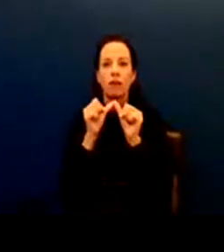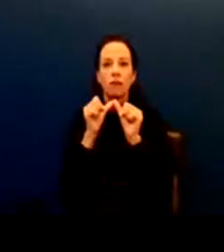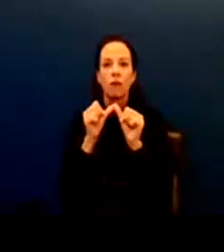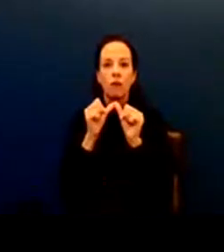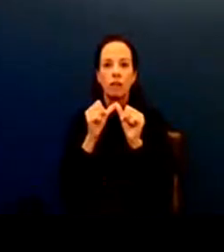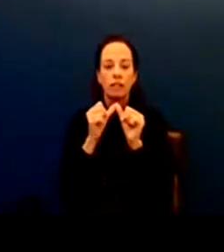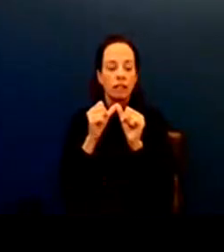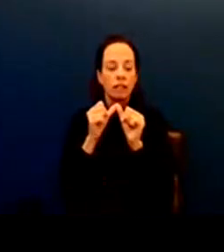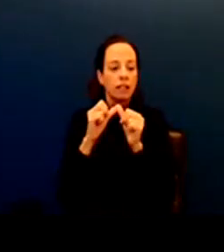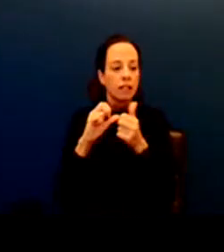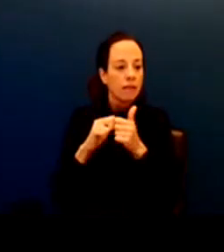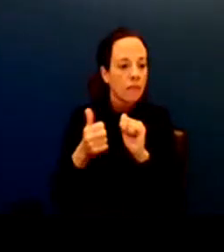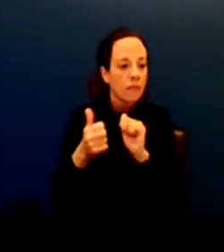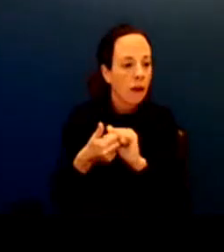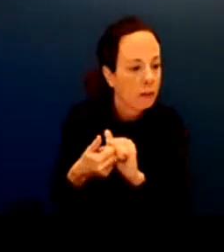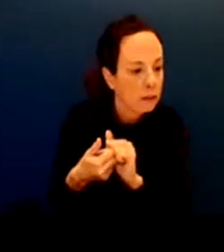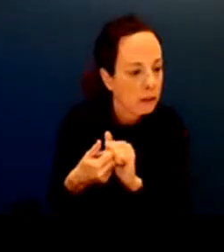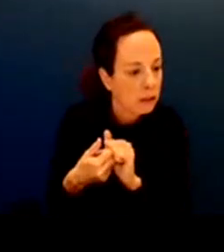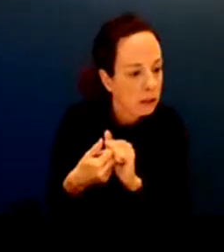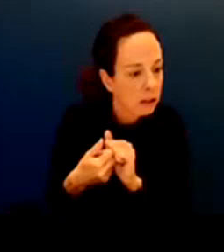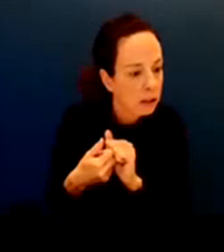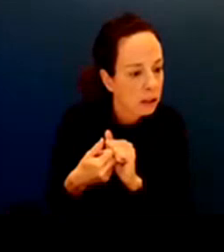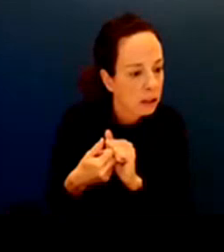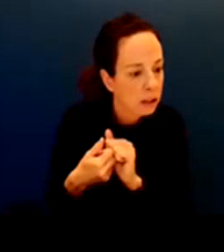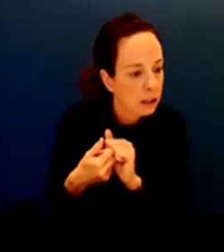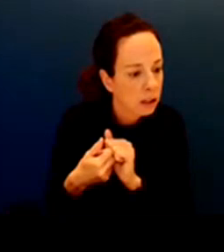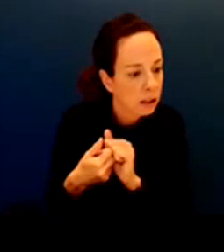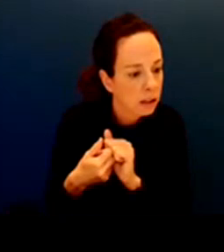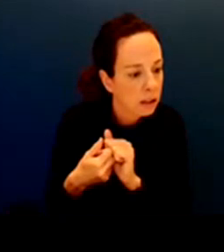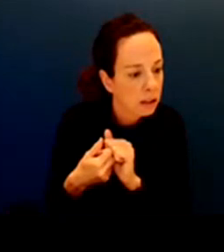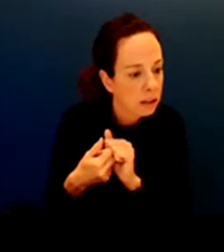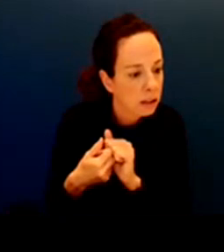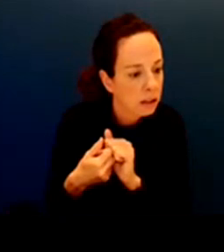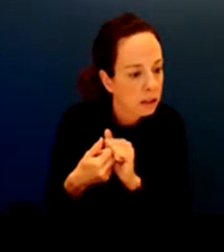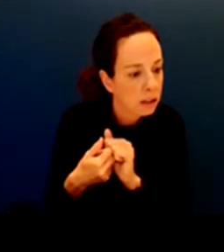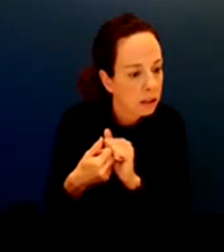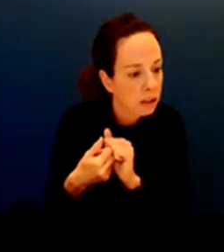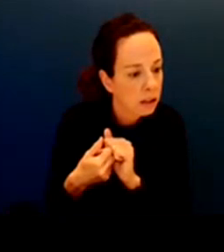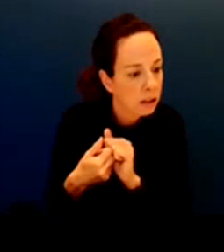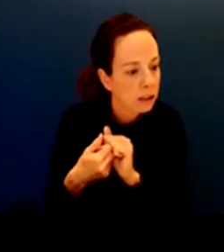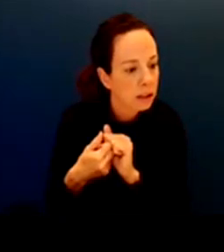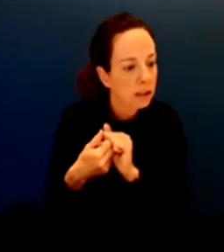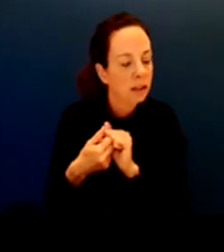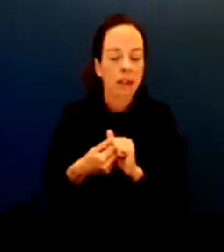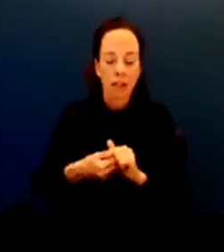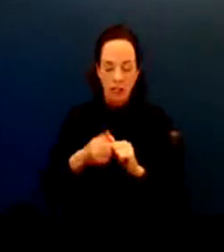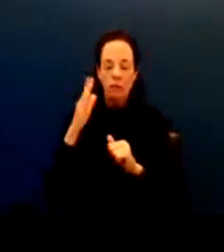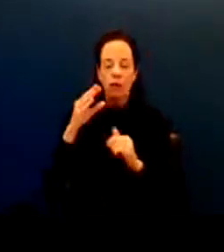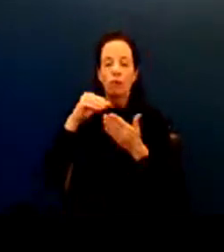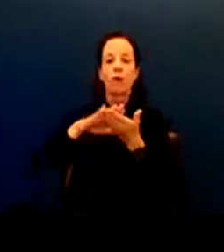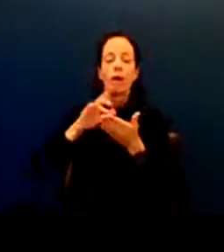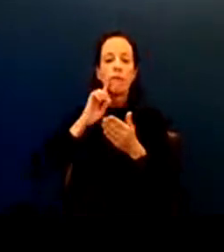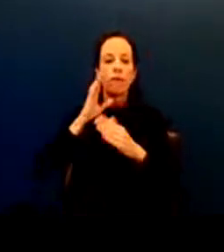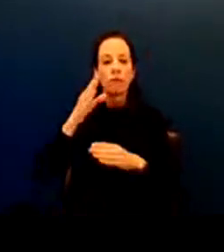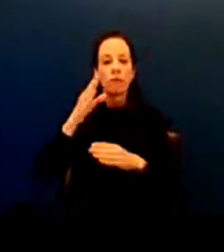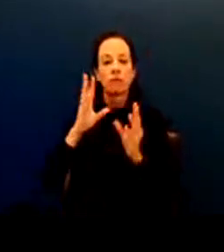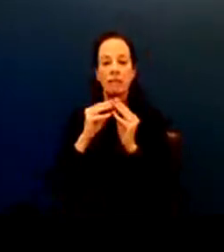this. We'll be reporting that in future meetings, but I think this is a really great touch point so that nobody's surprised when we start talking